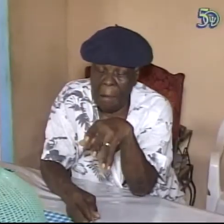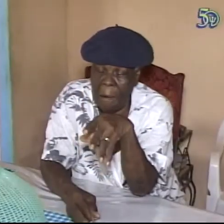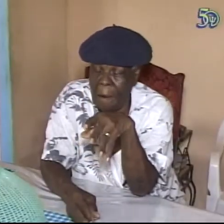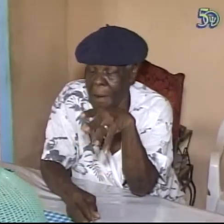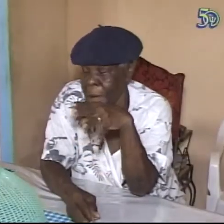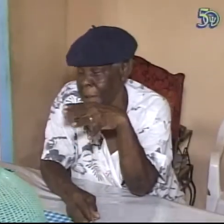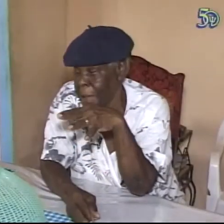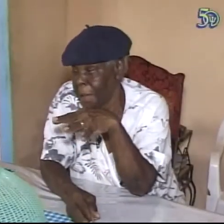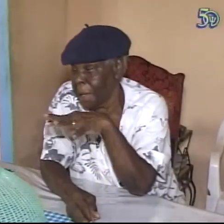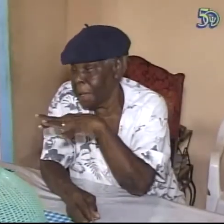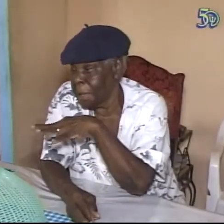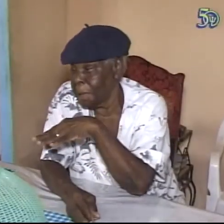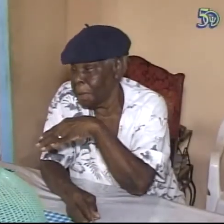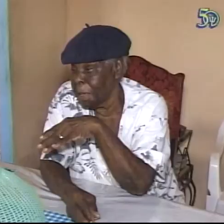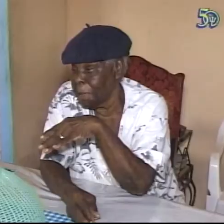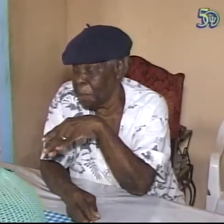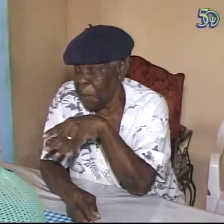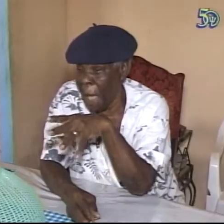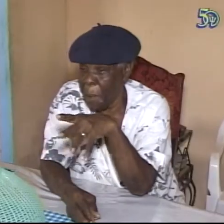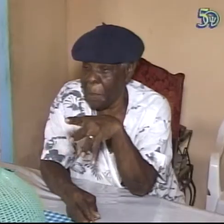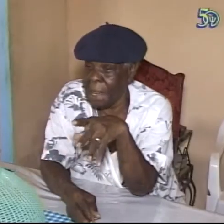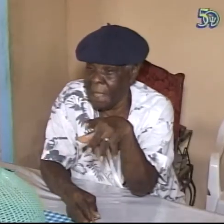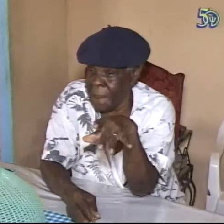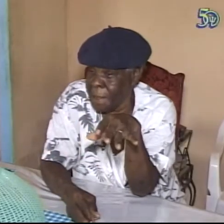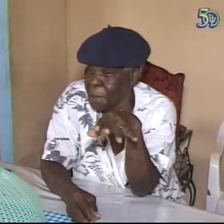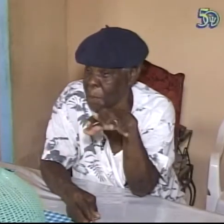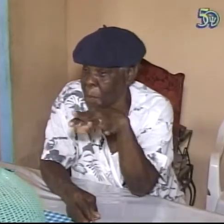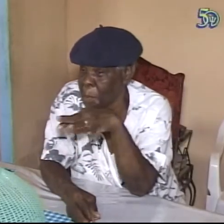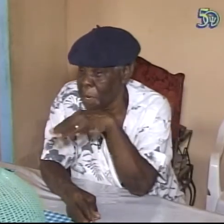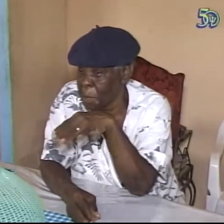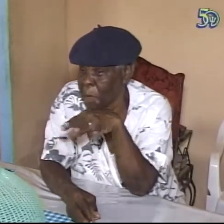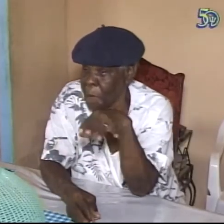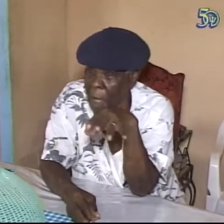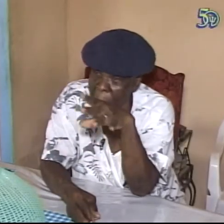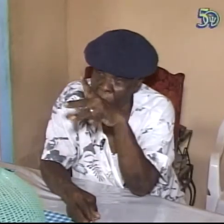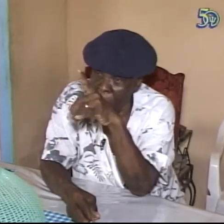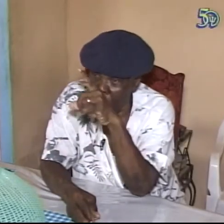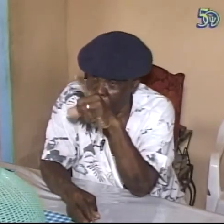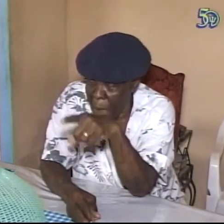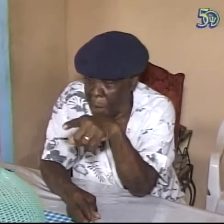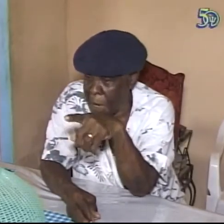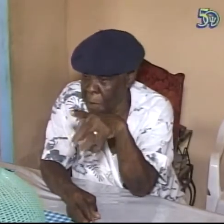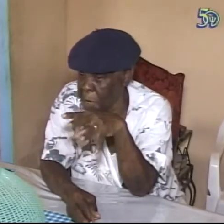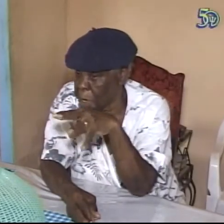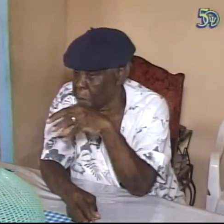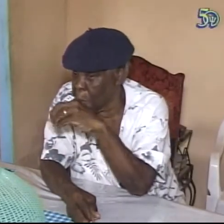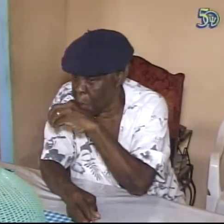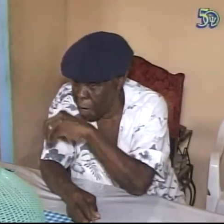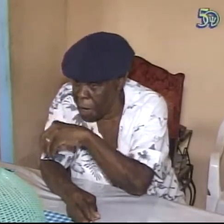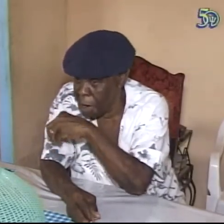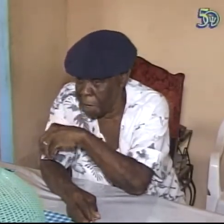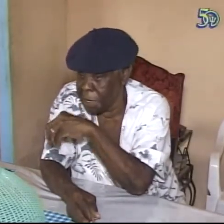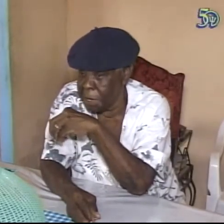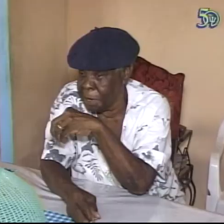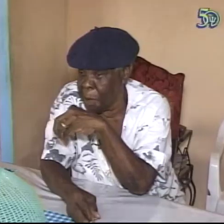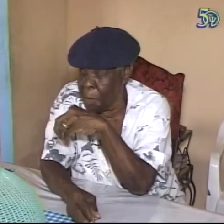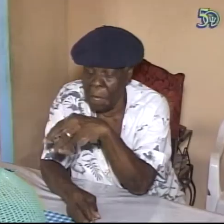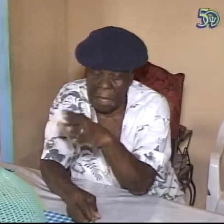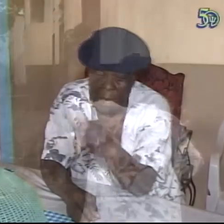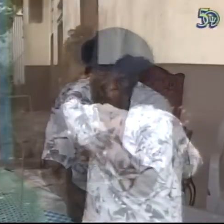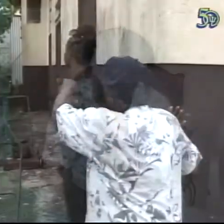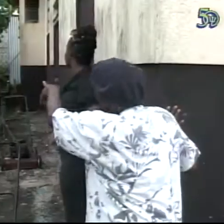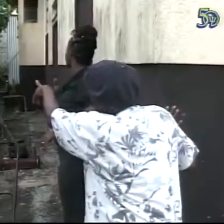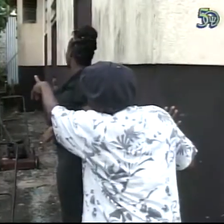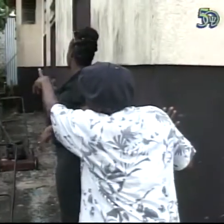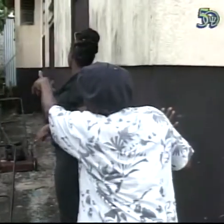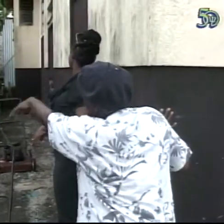Plant corn, and even plant potatoes. Although our grandmother used to work hers, you know, we